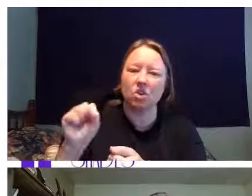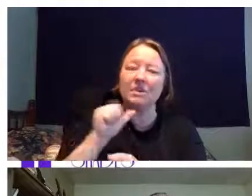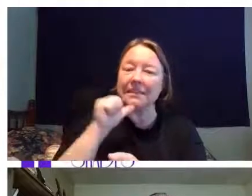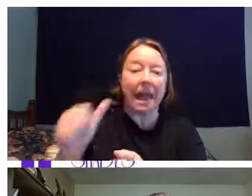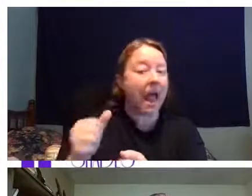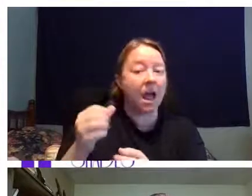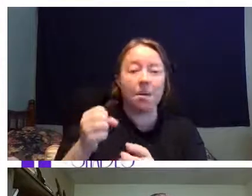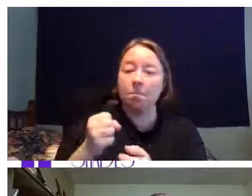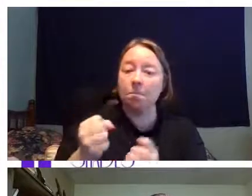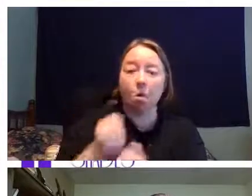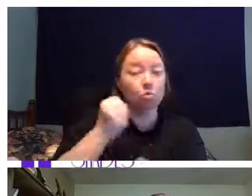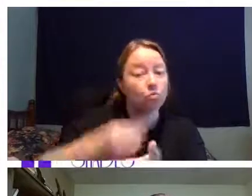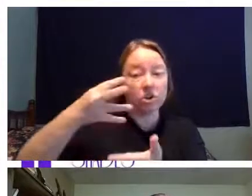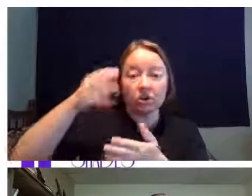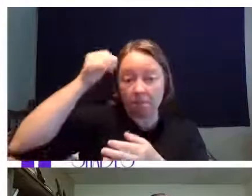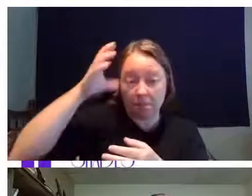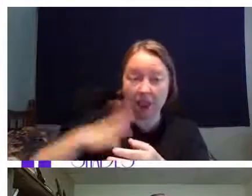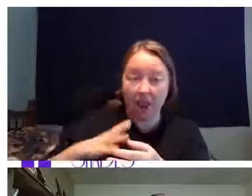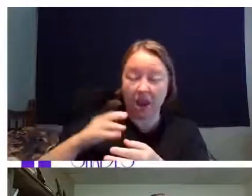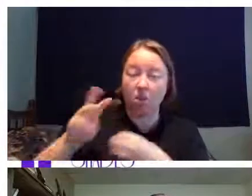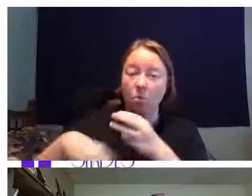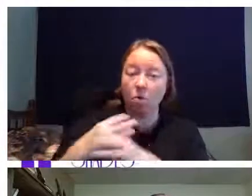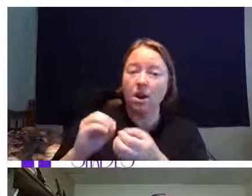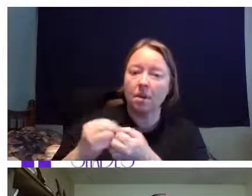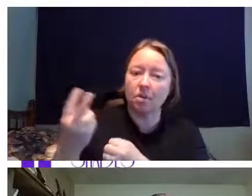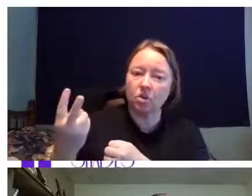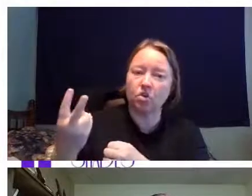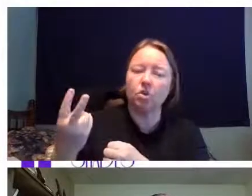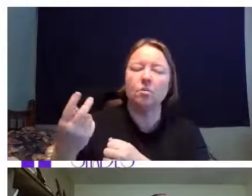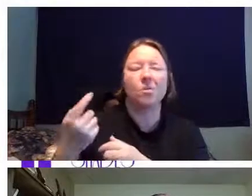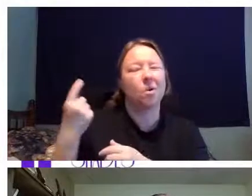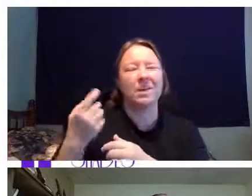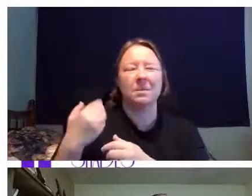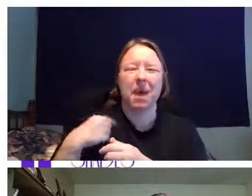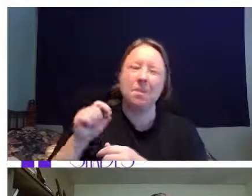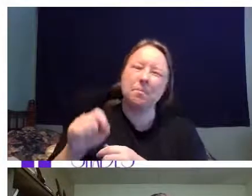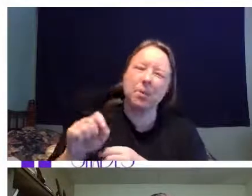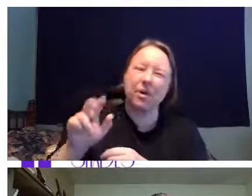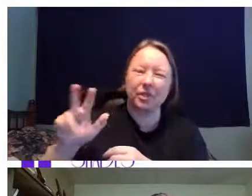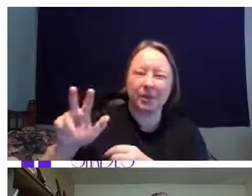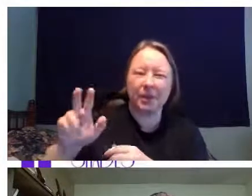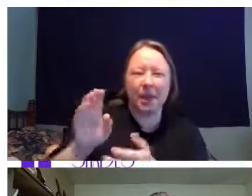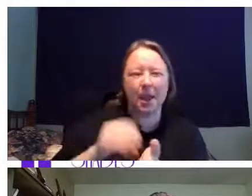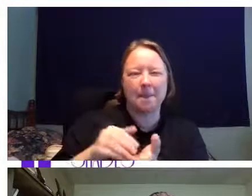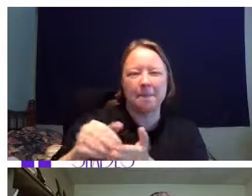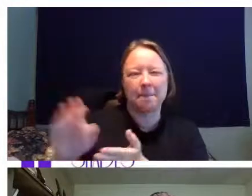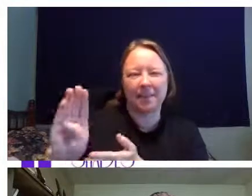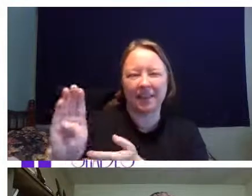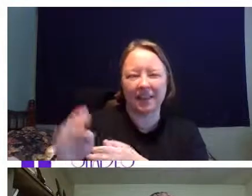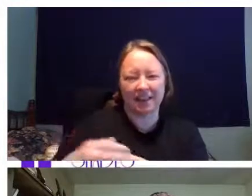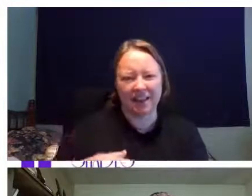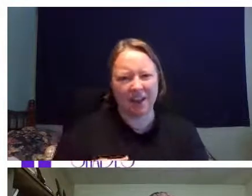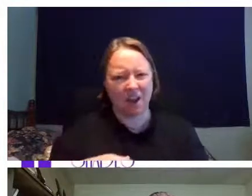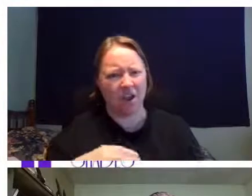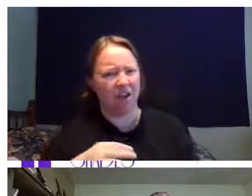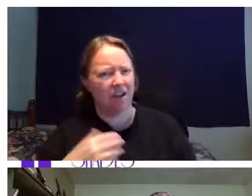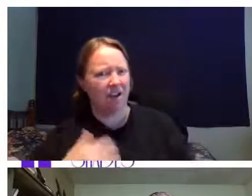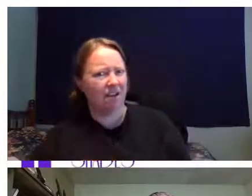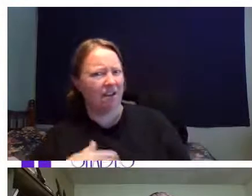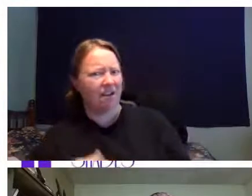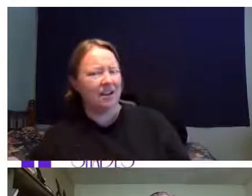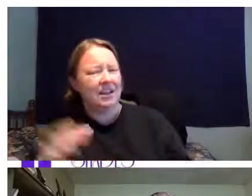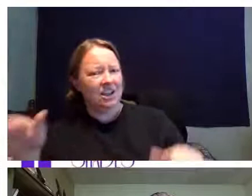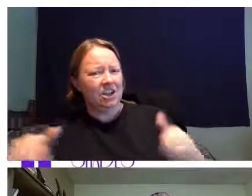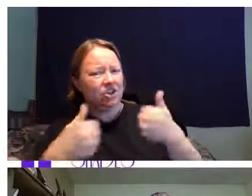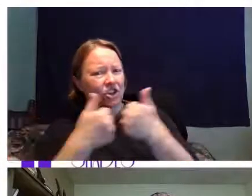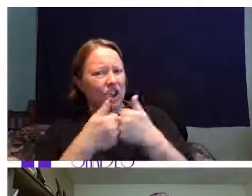man in the world. He is number 2, but only by like 0.3 billion. Oh my God. And the challenge with